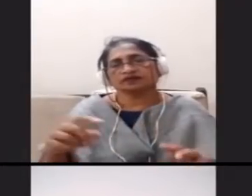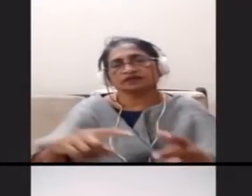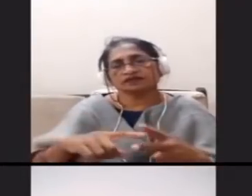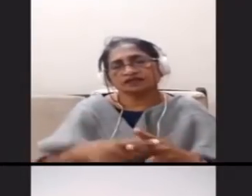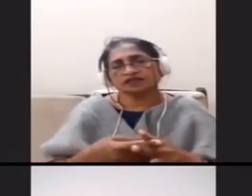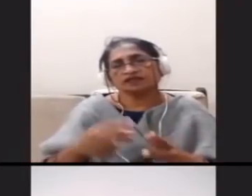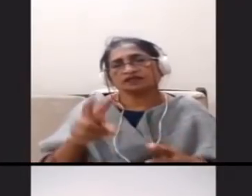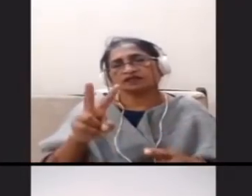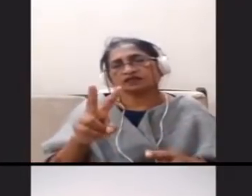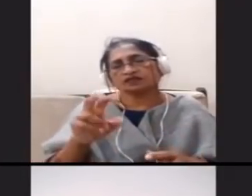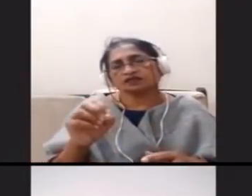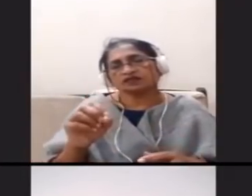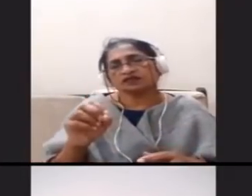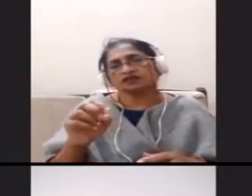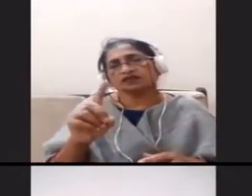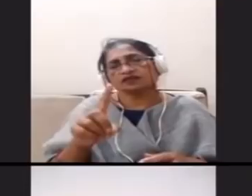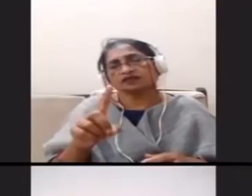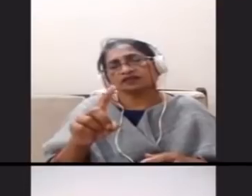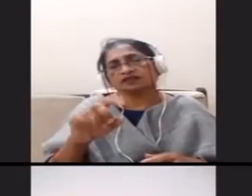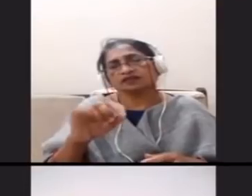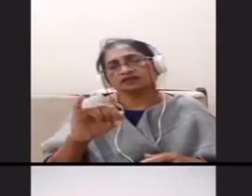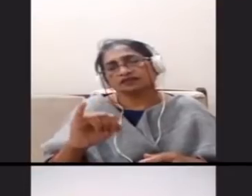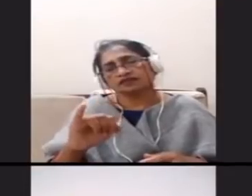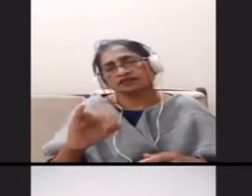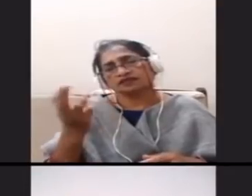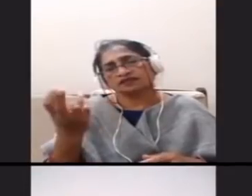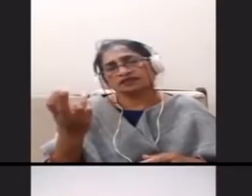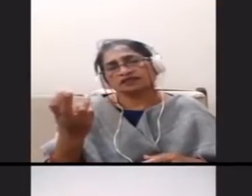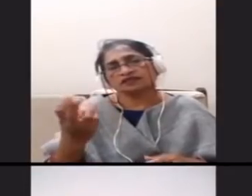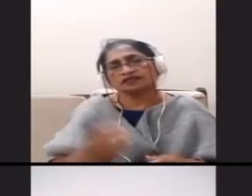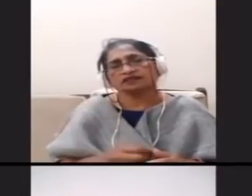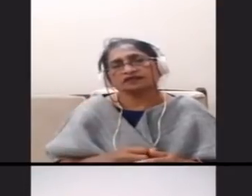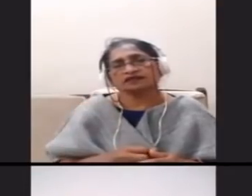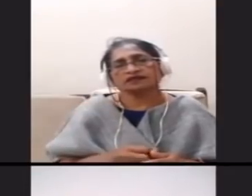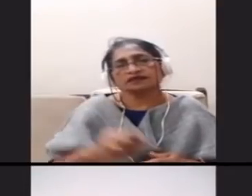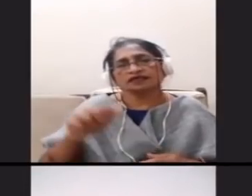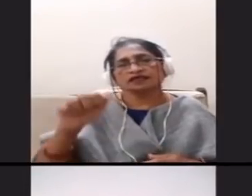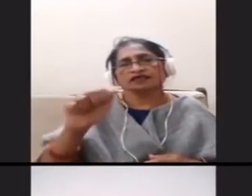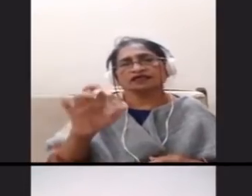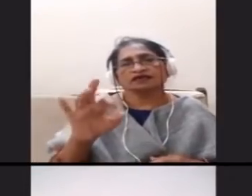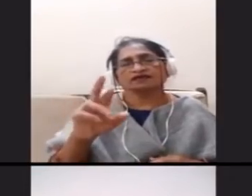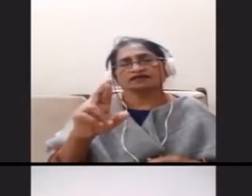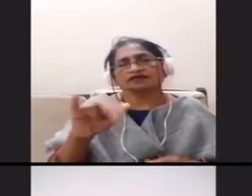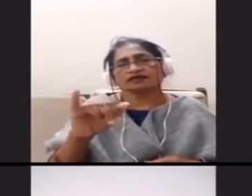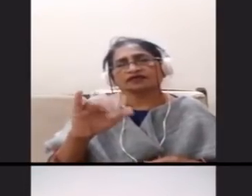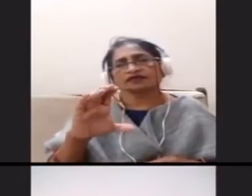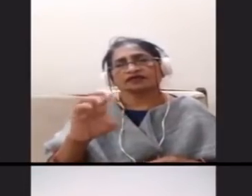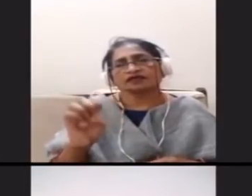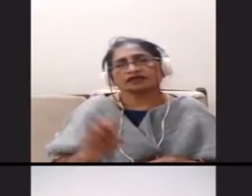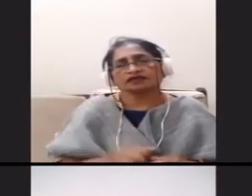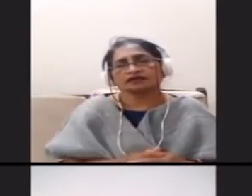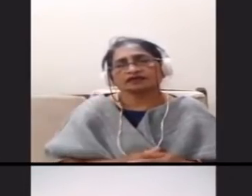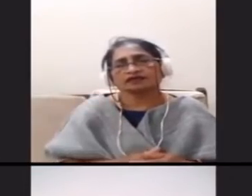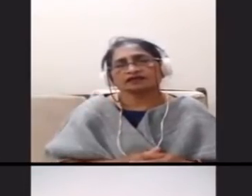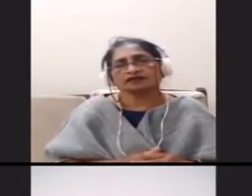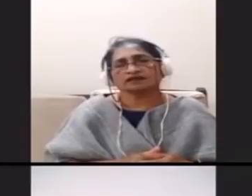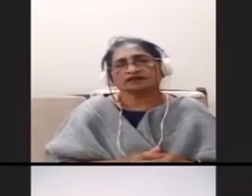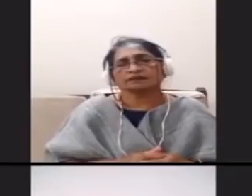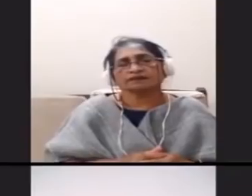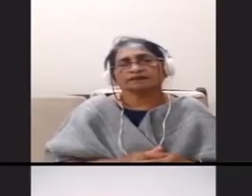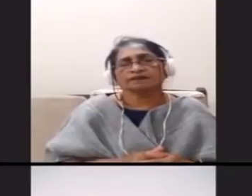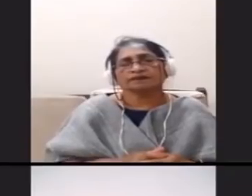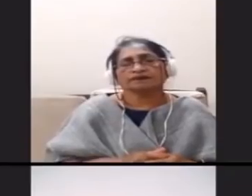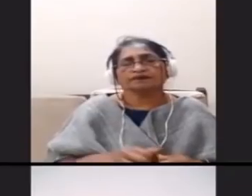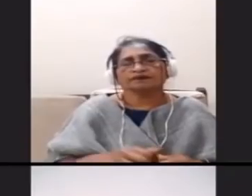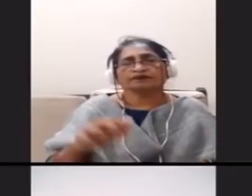2016. It has since gone to over 10 countries in Africa. And this year we thought we would have done the Albinism Festival for